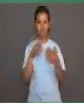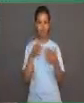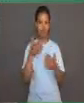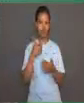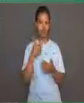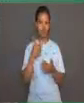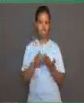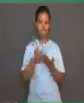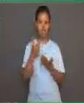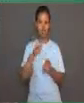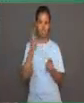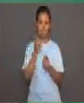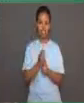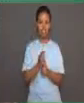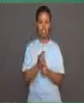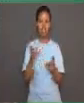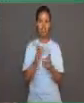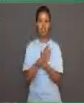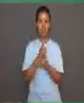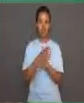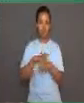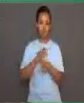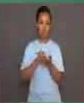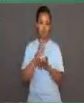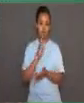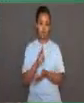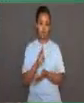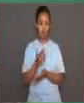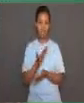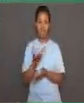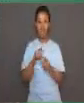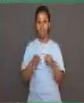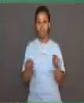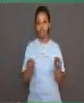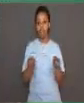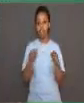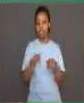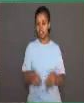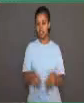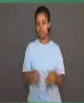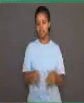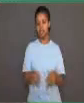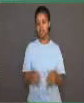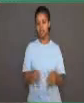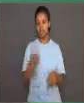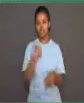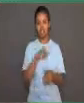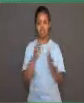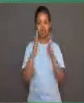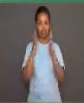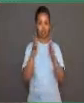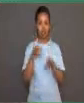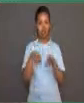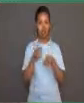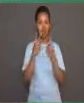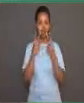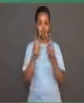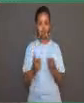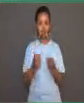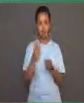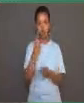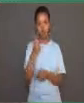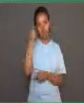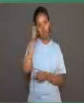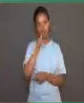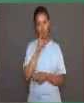their exact nature. However, today we will learn about one